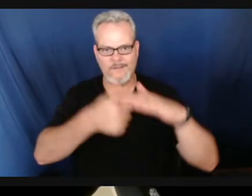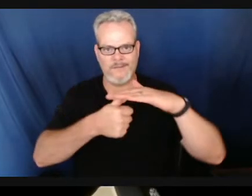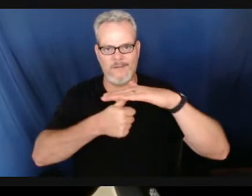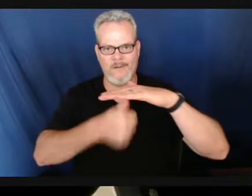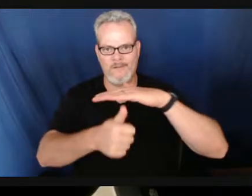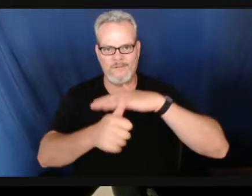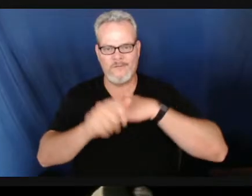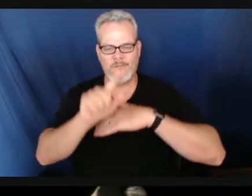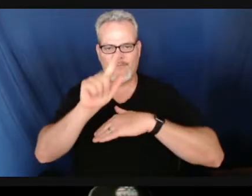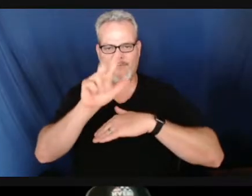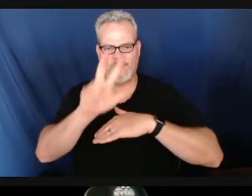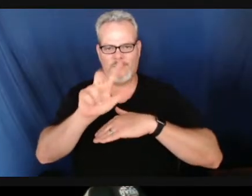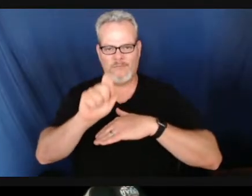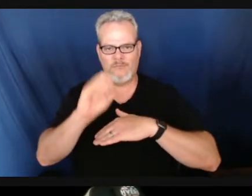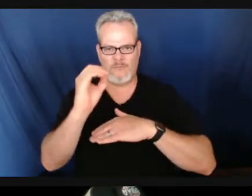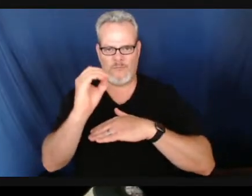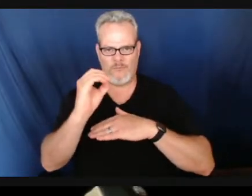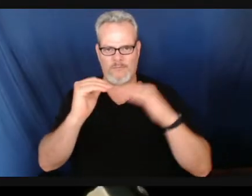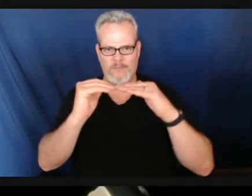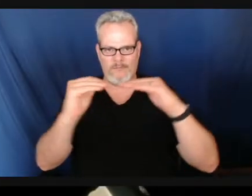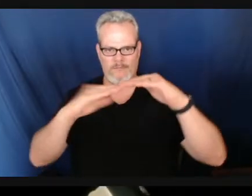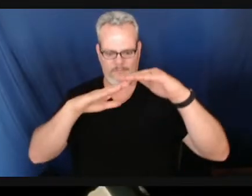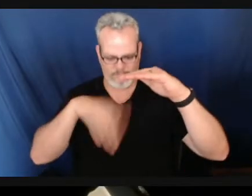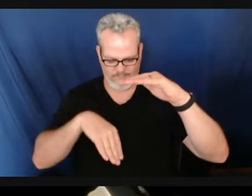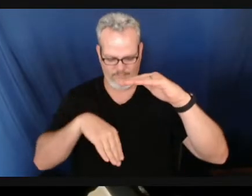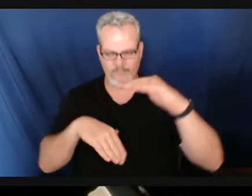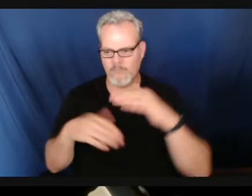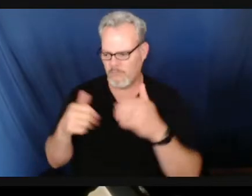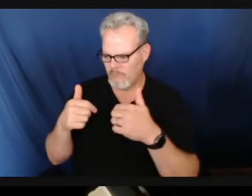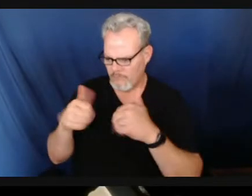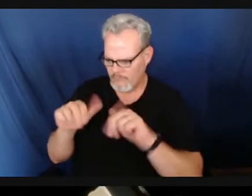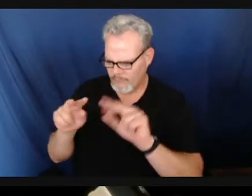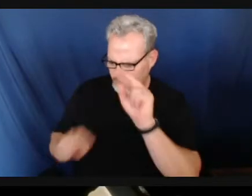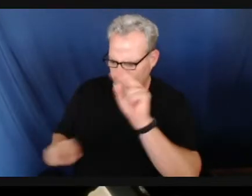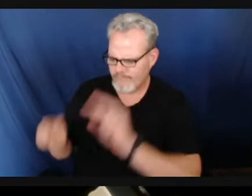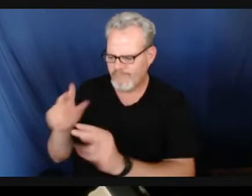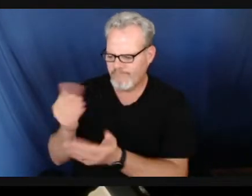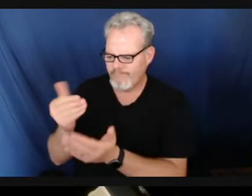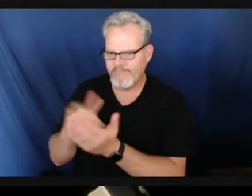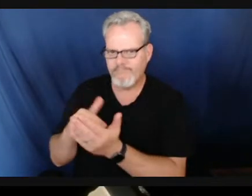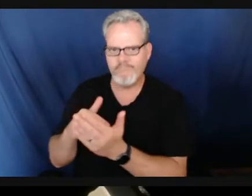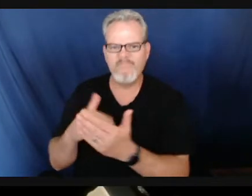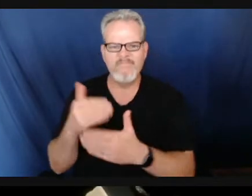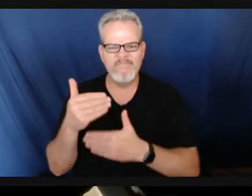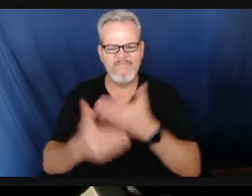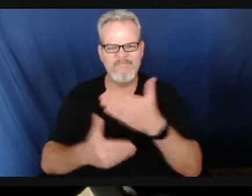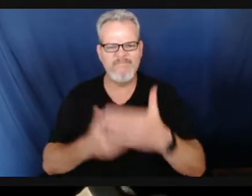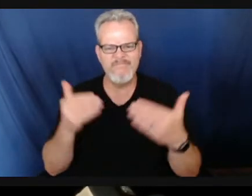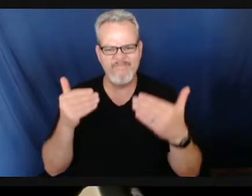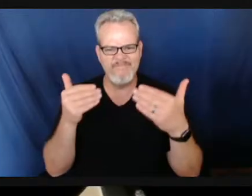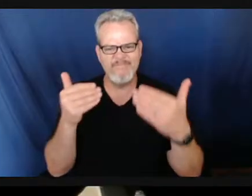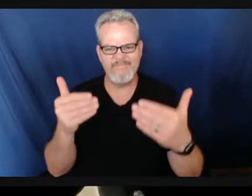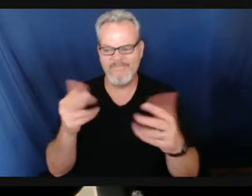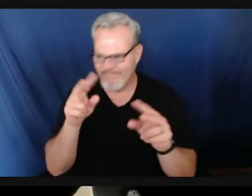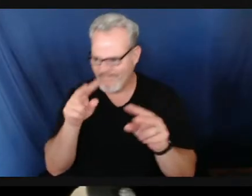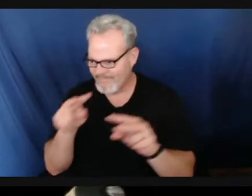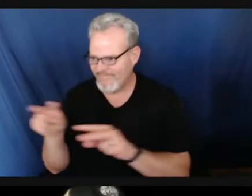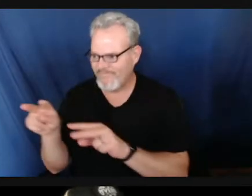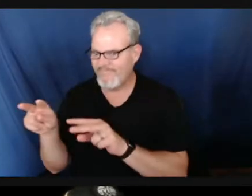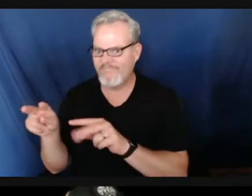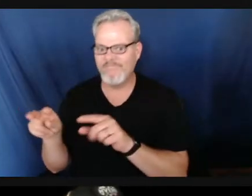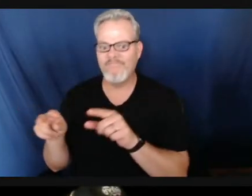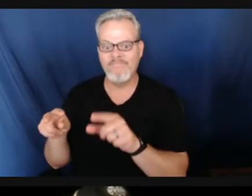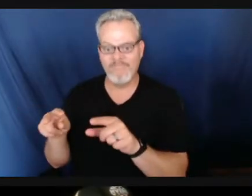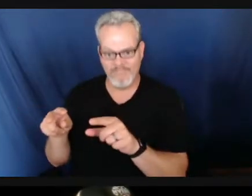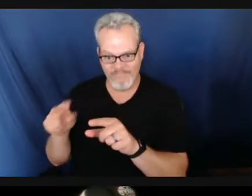So let's take another peek here and then move on. So the flow came up, and